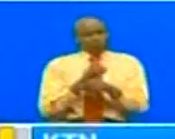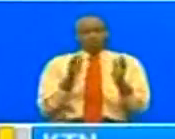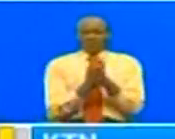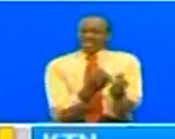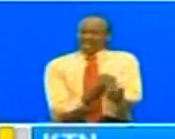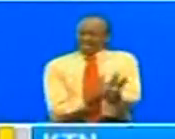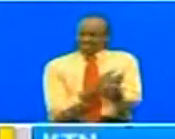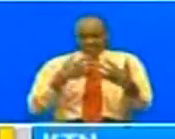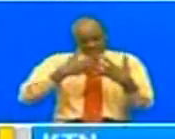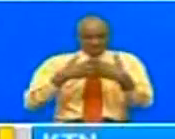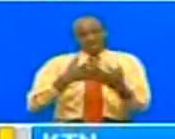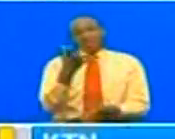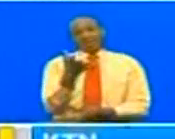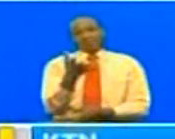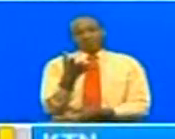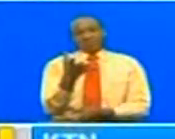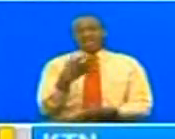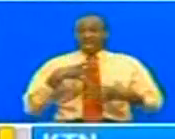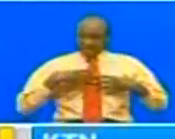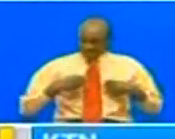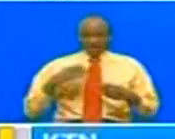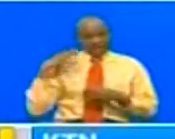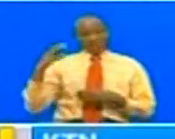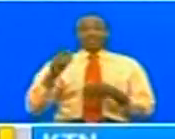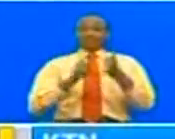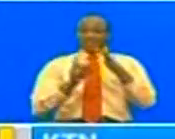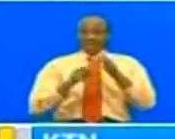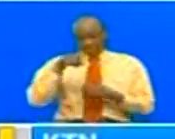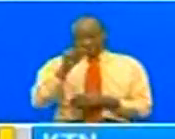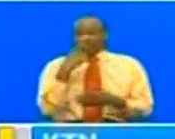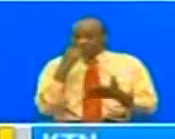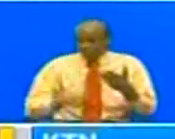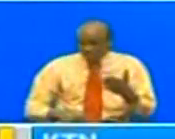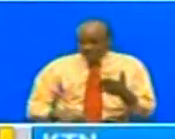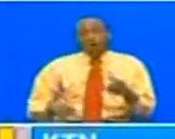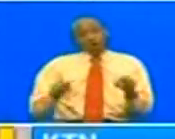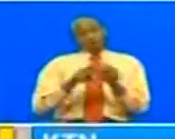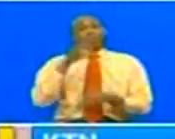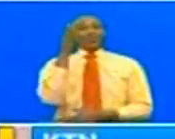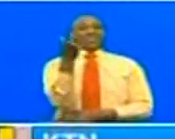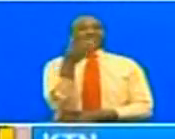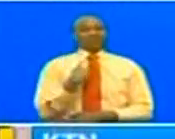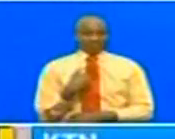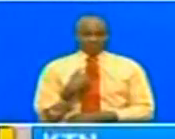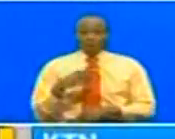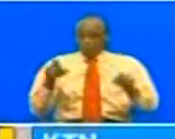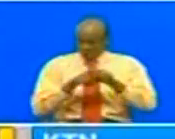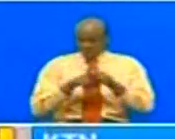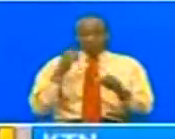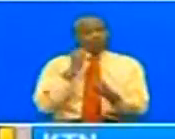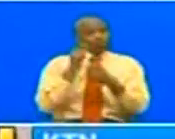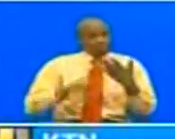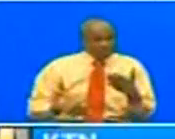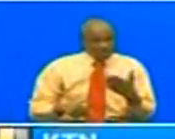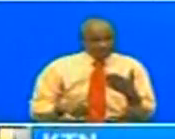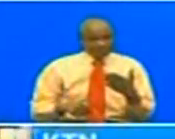cancer treatment facilities. Health Cabinet Secretary James Masharia says there's even more. We shall also be going ahead,